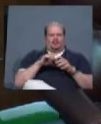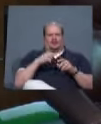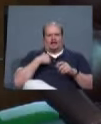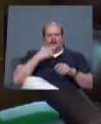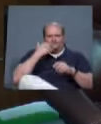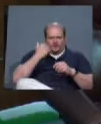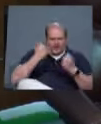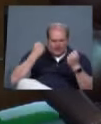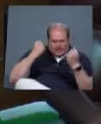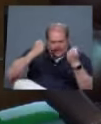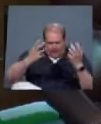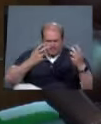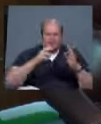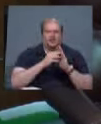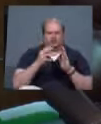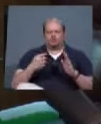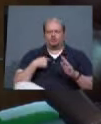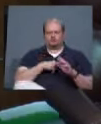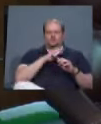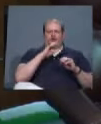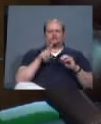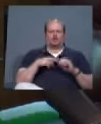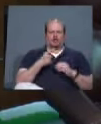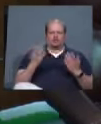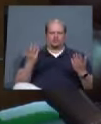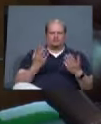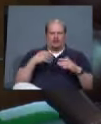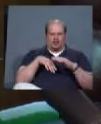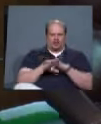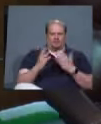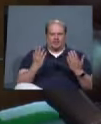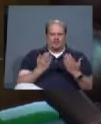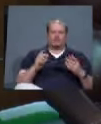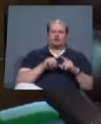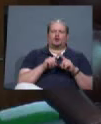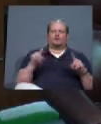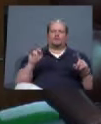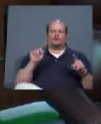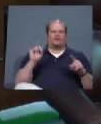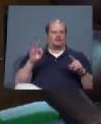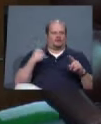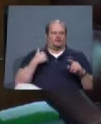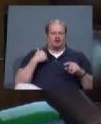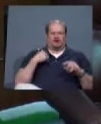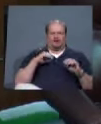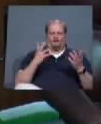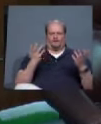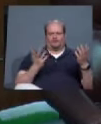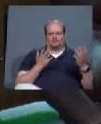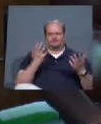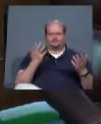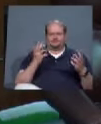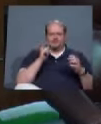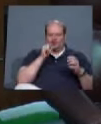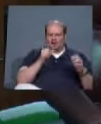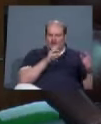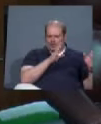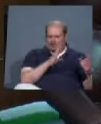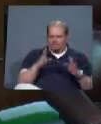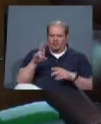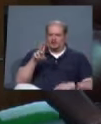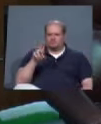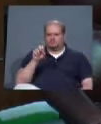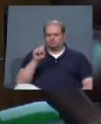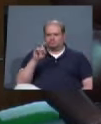have forgotten how many students we're talking about coming in here, but if there's not planned